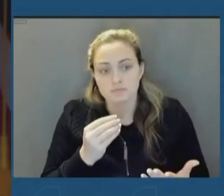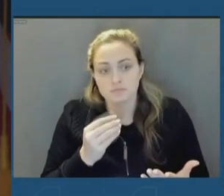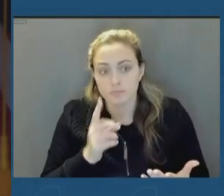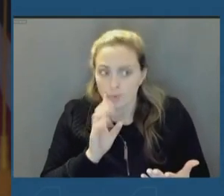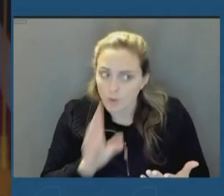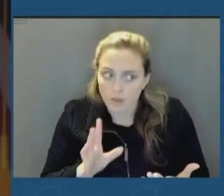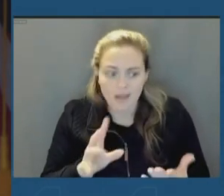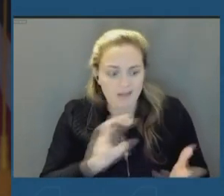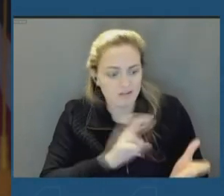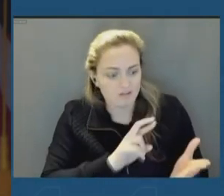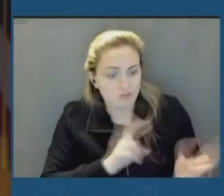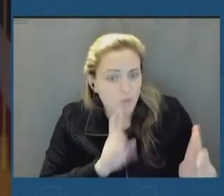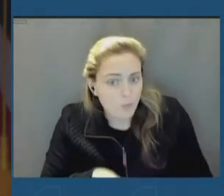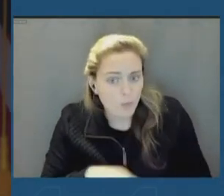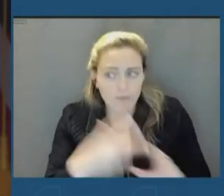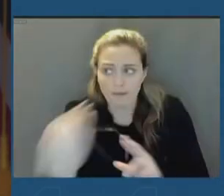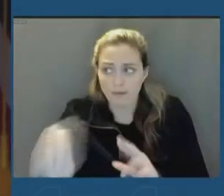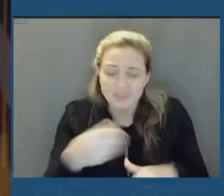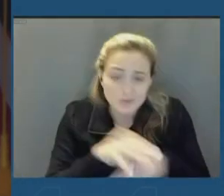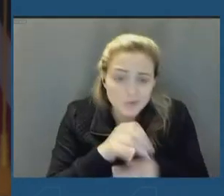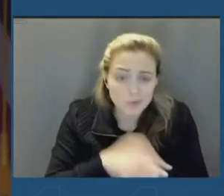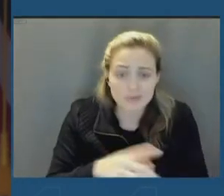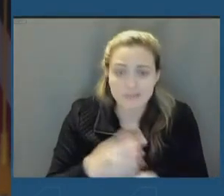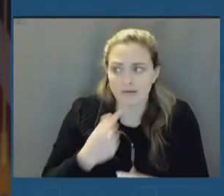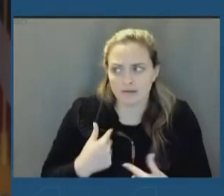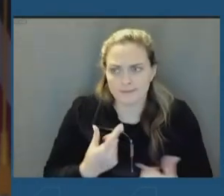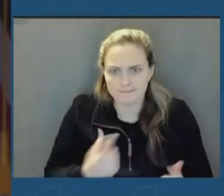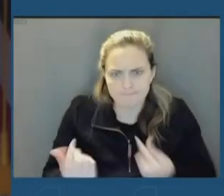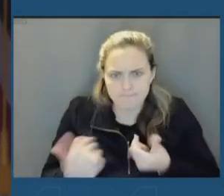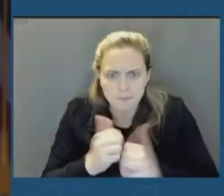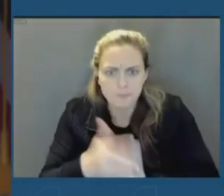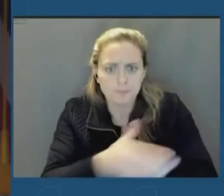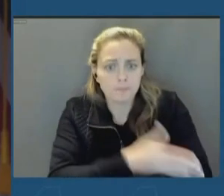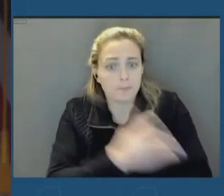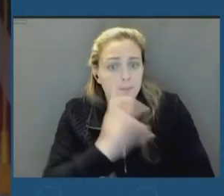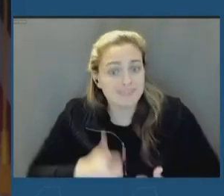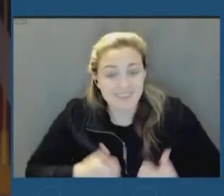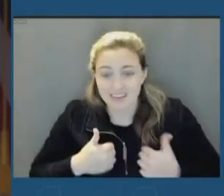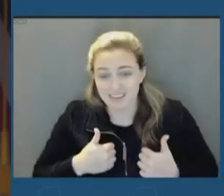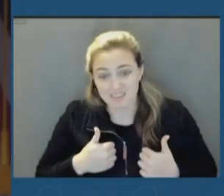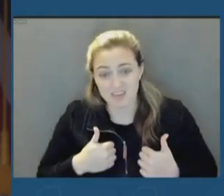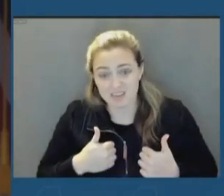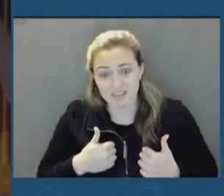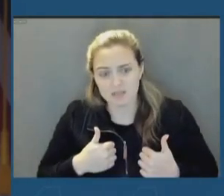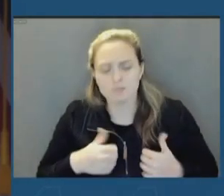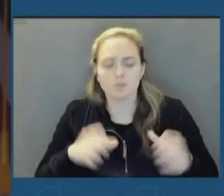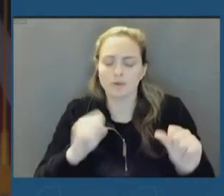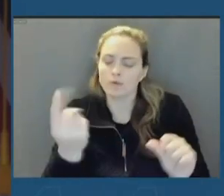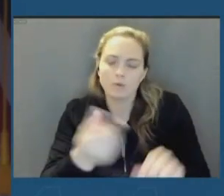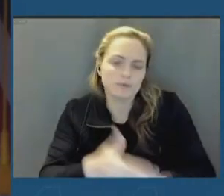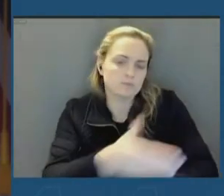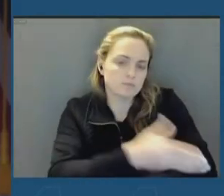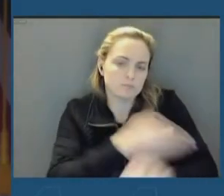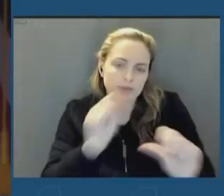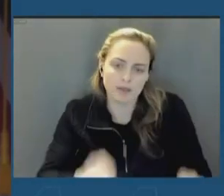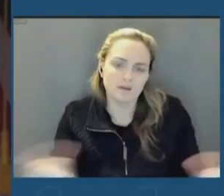have outside consultants give us advice, because in life, we can always do better in everything